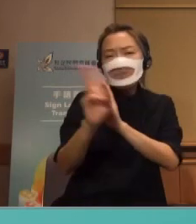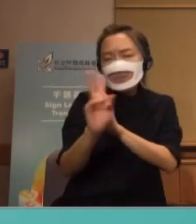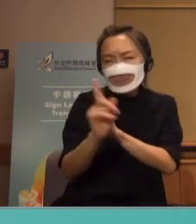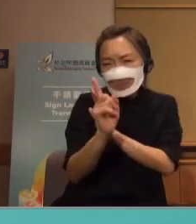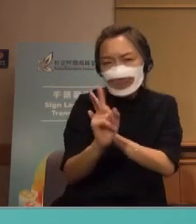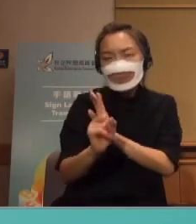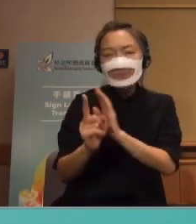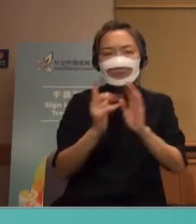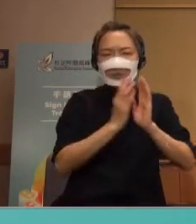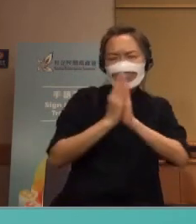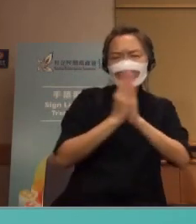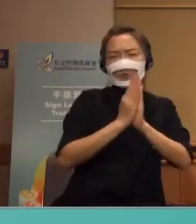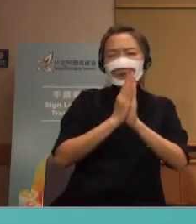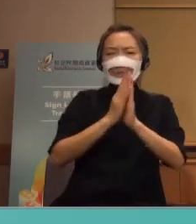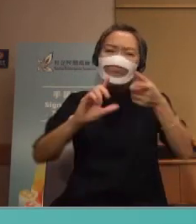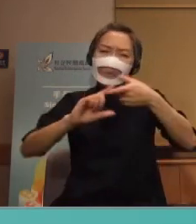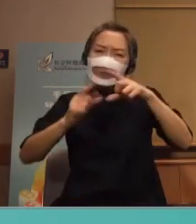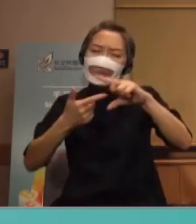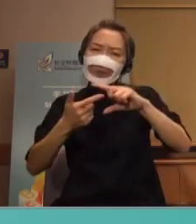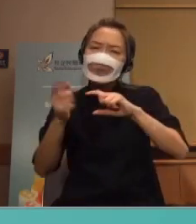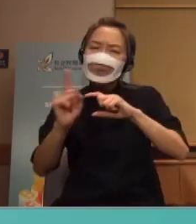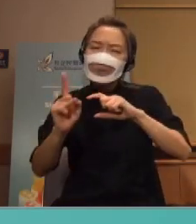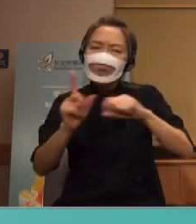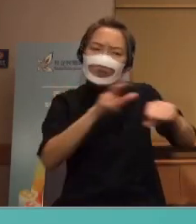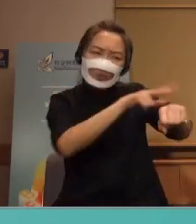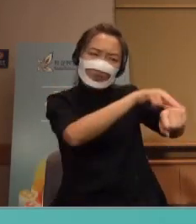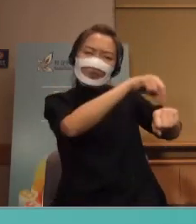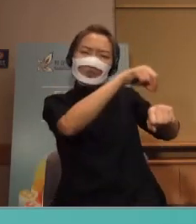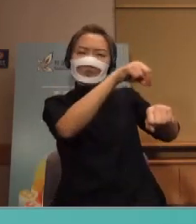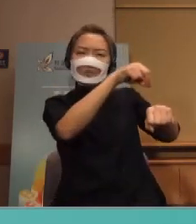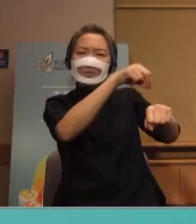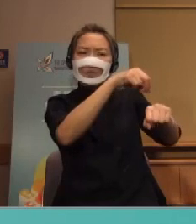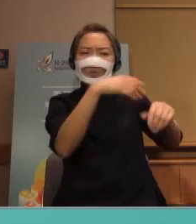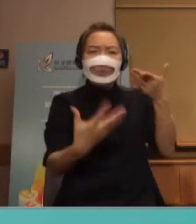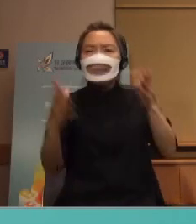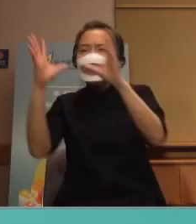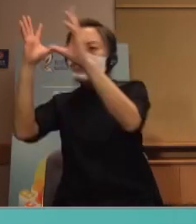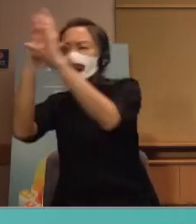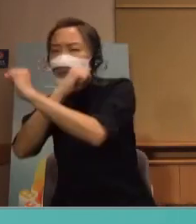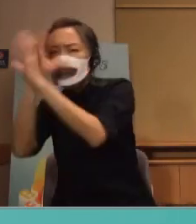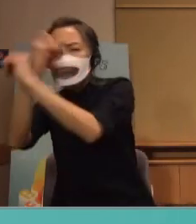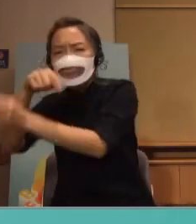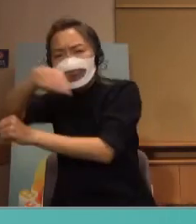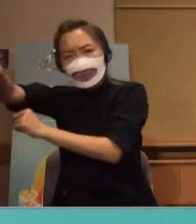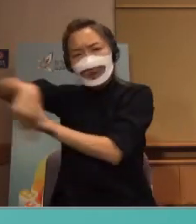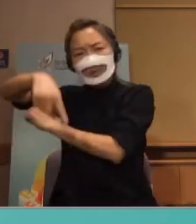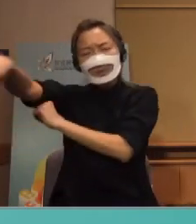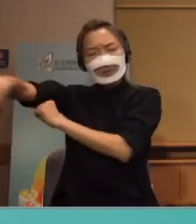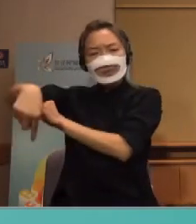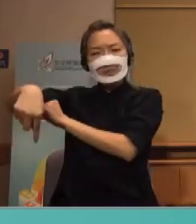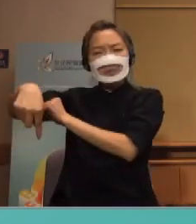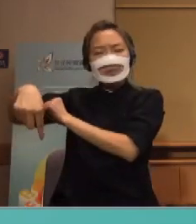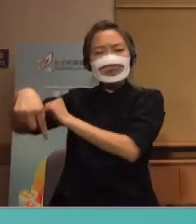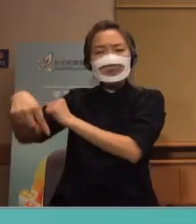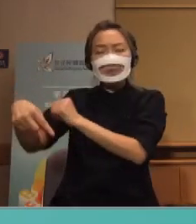forward in the metaverse and to advocate people with different concept and also the